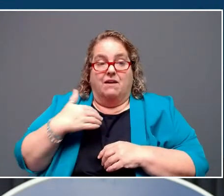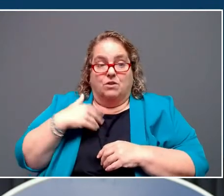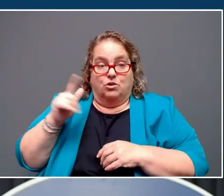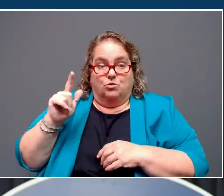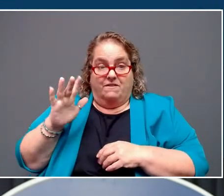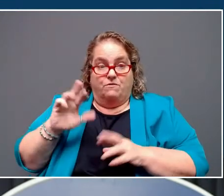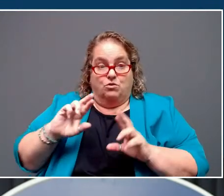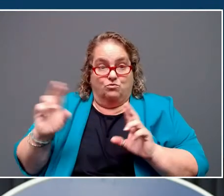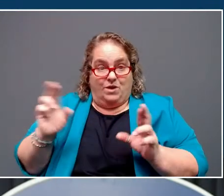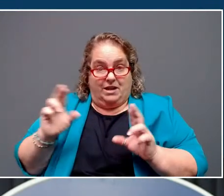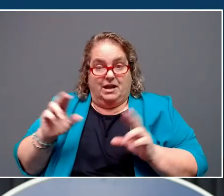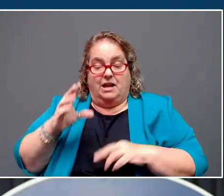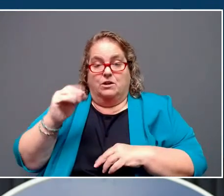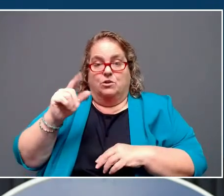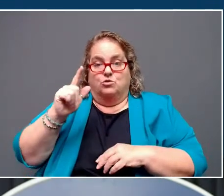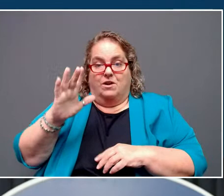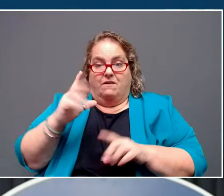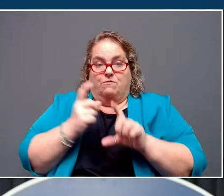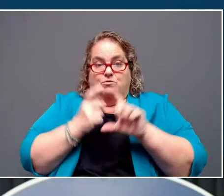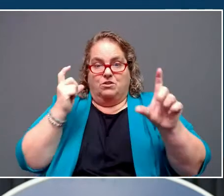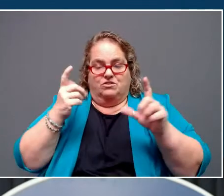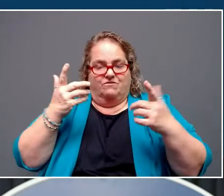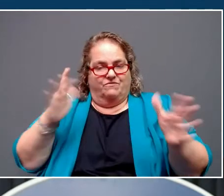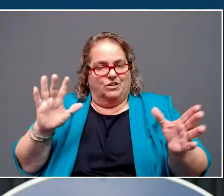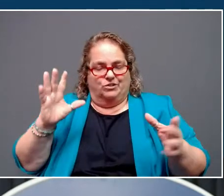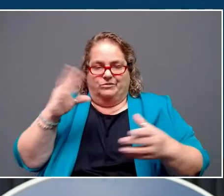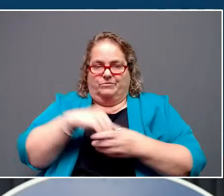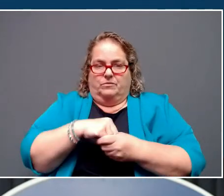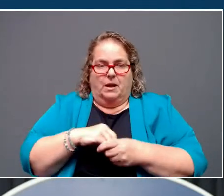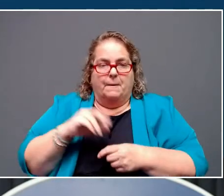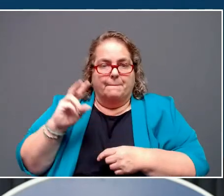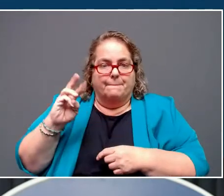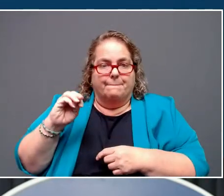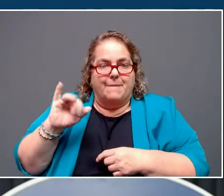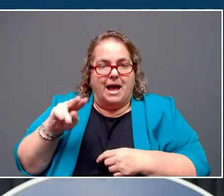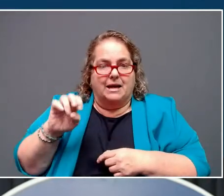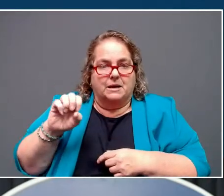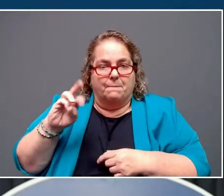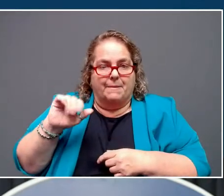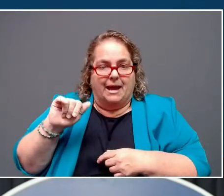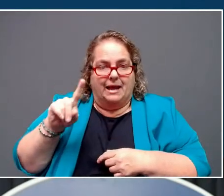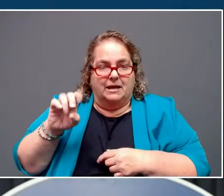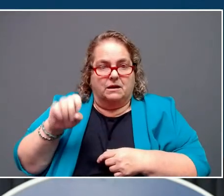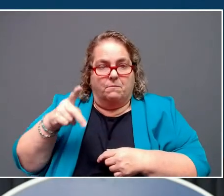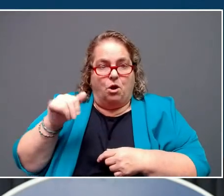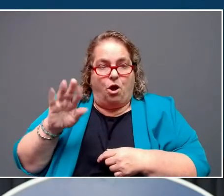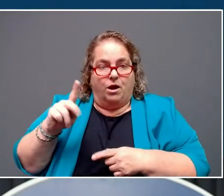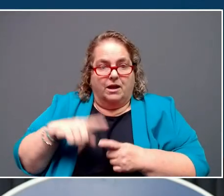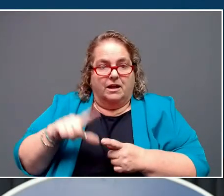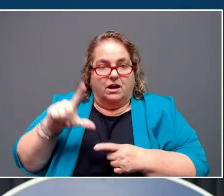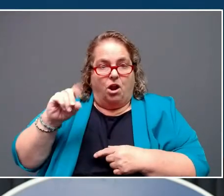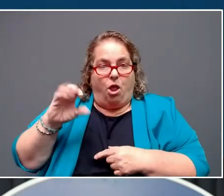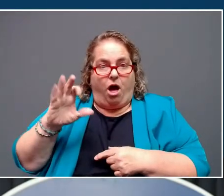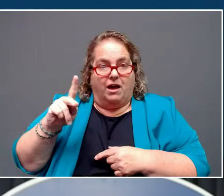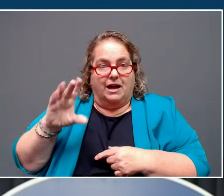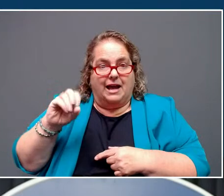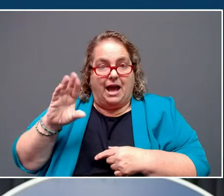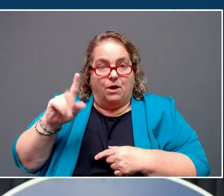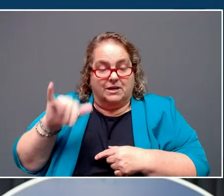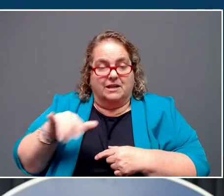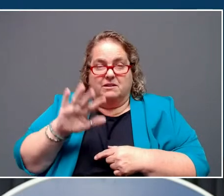already occupied. The Mine Made Park in Knott County has a lot more on site. Remember, we were somewhere around 25,